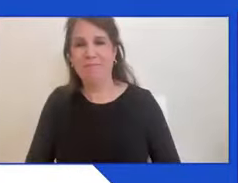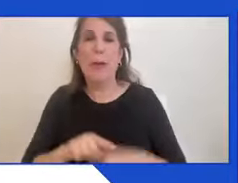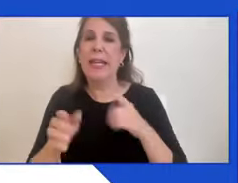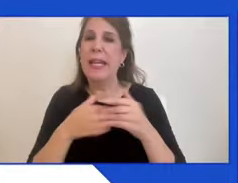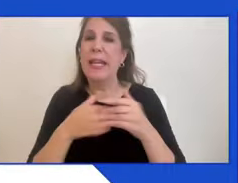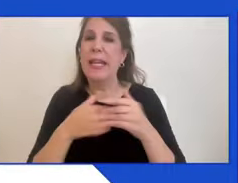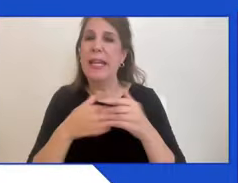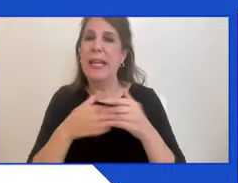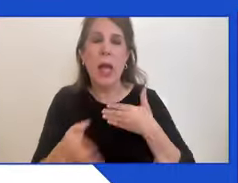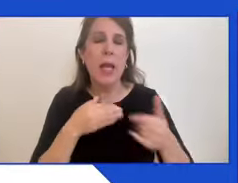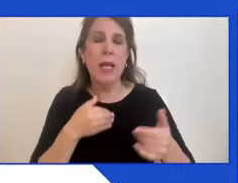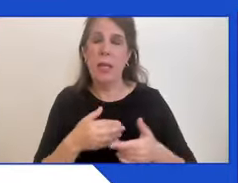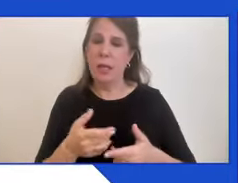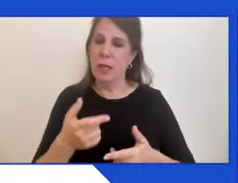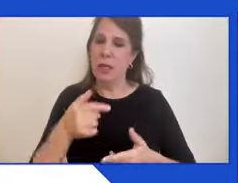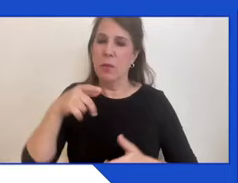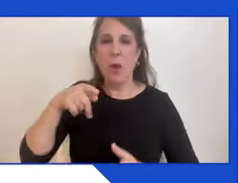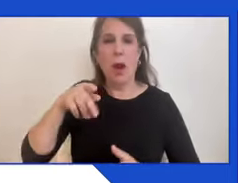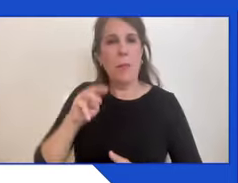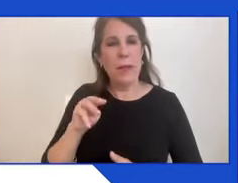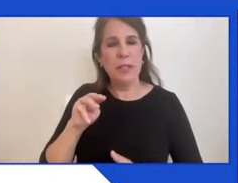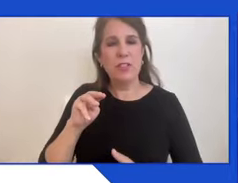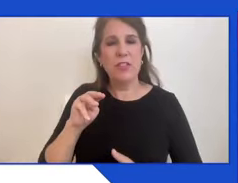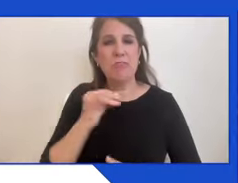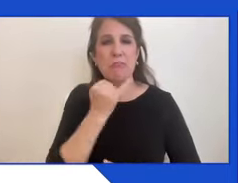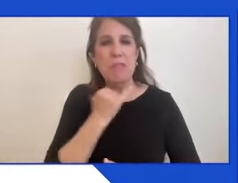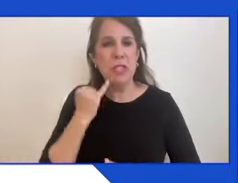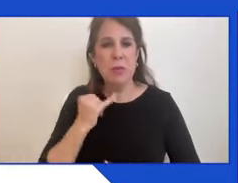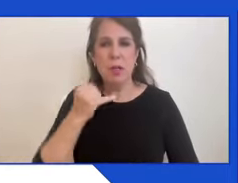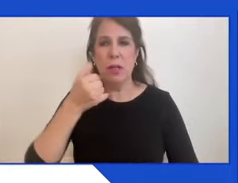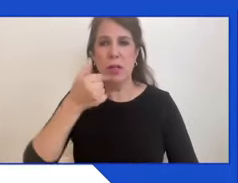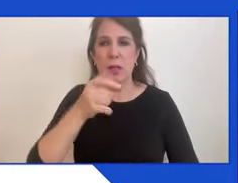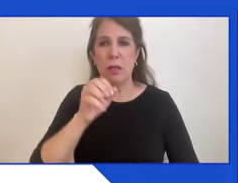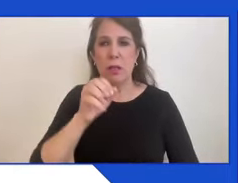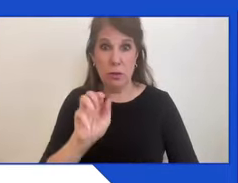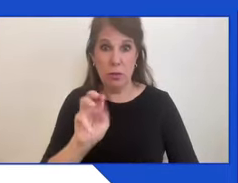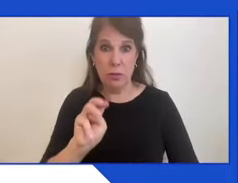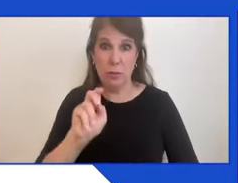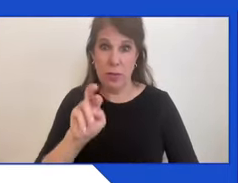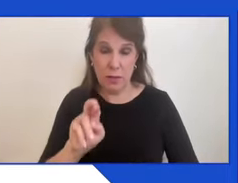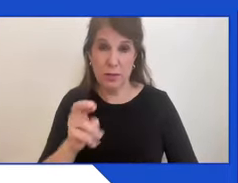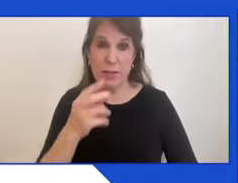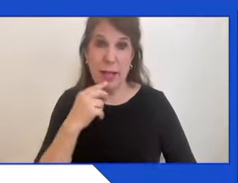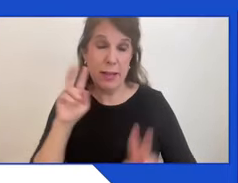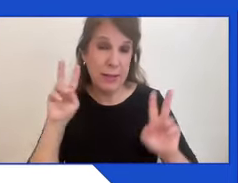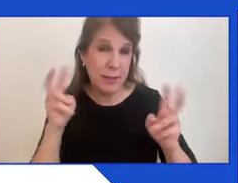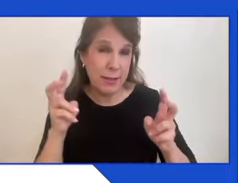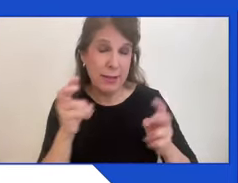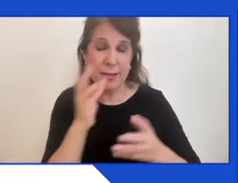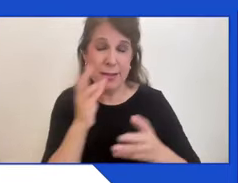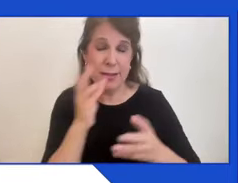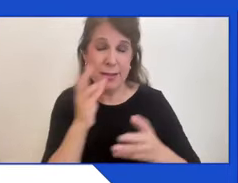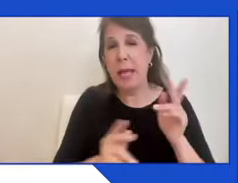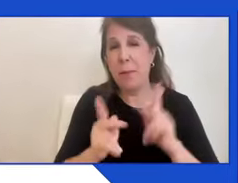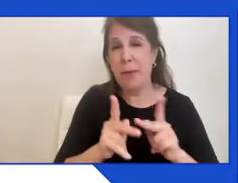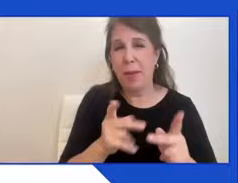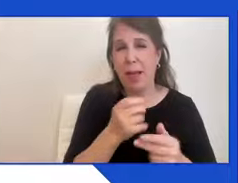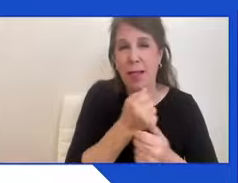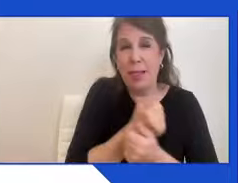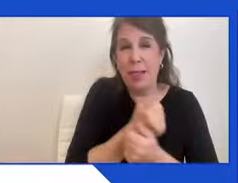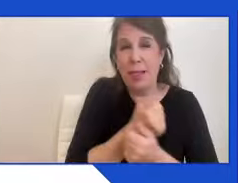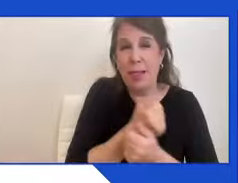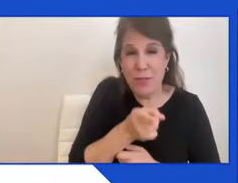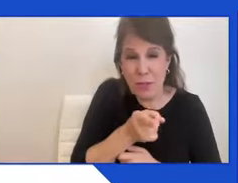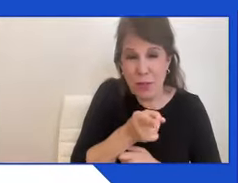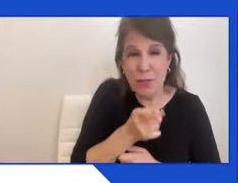As Prime Minister Golda Meir said, some people love you, and some people love you and